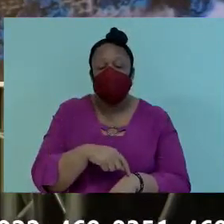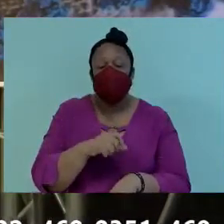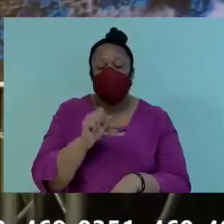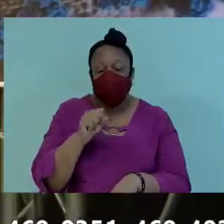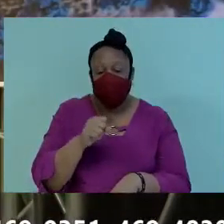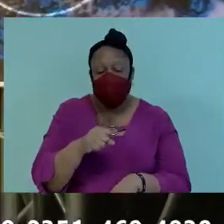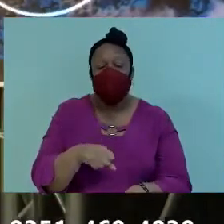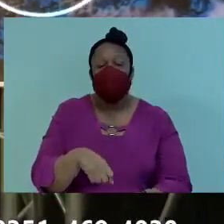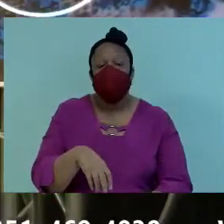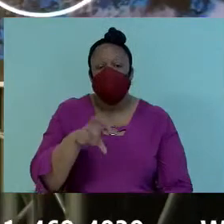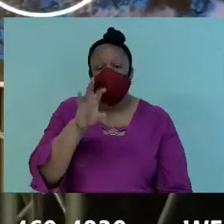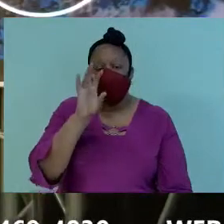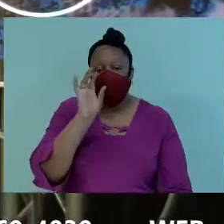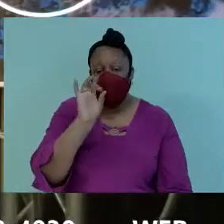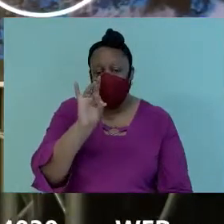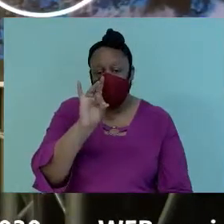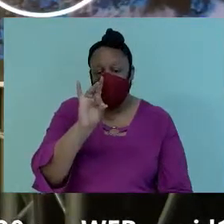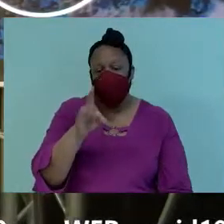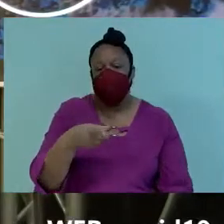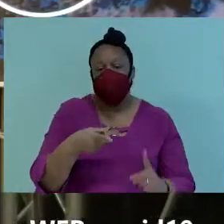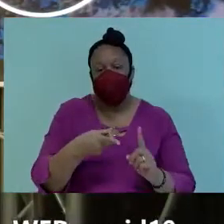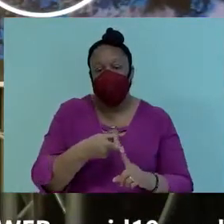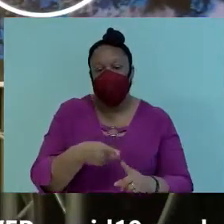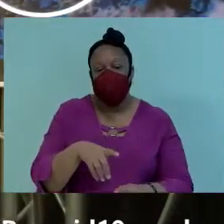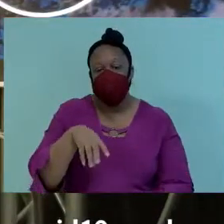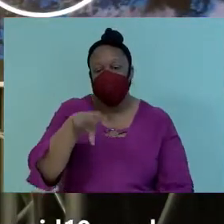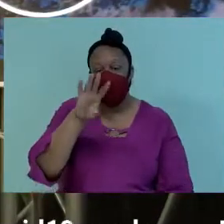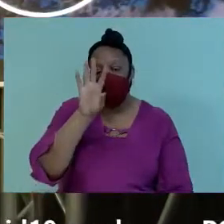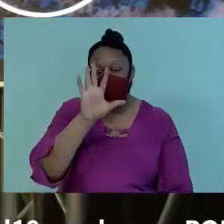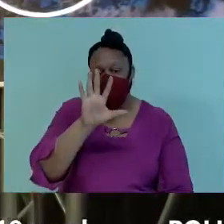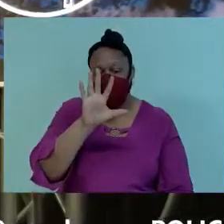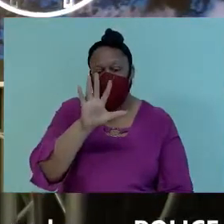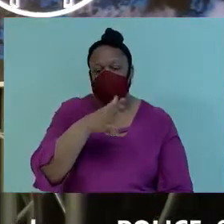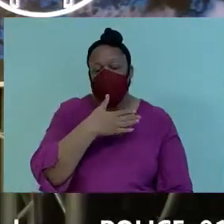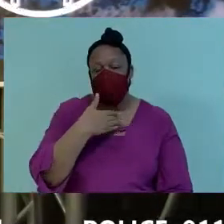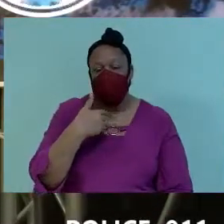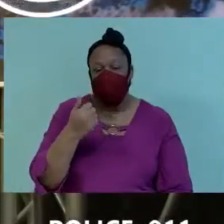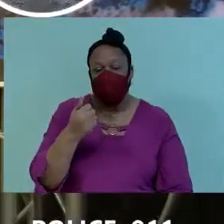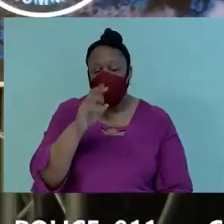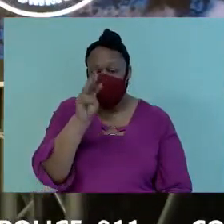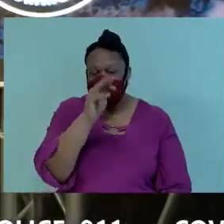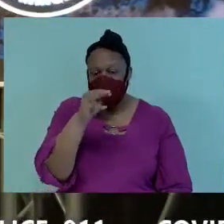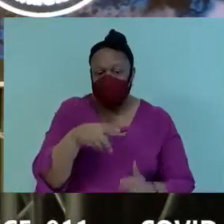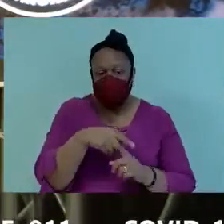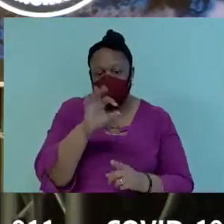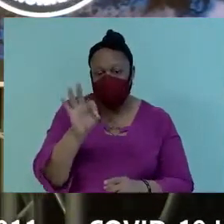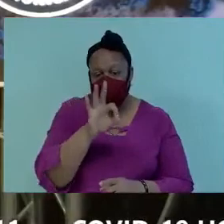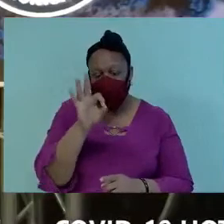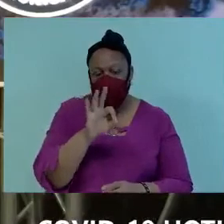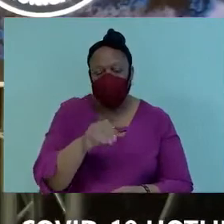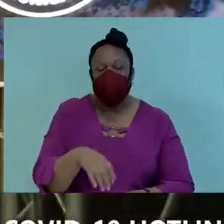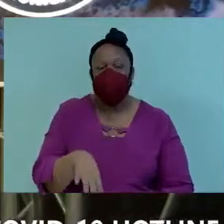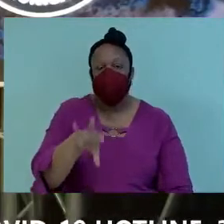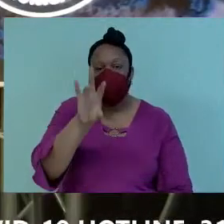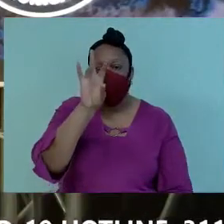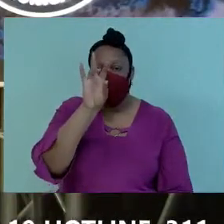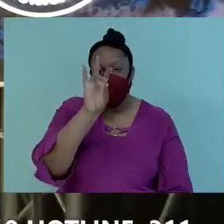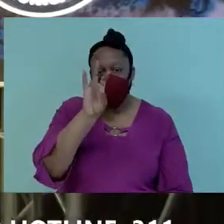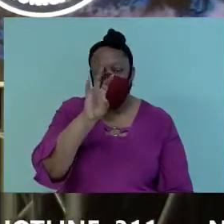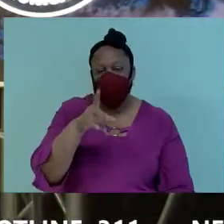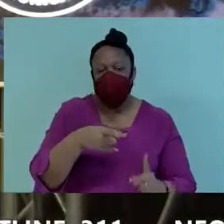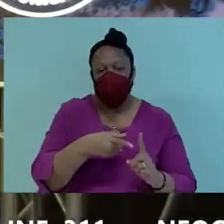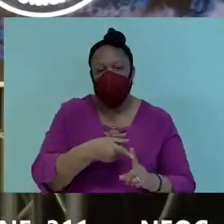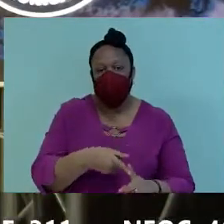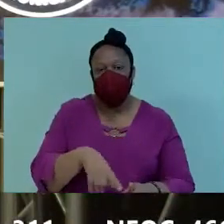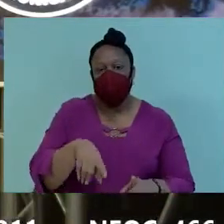4:59 a.m. Monday to Friday, and from 7:01 p.m. to 4:59 a.m.